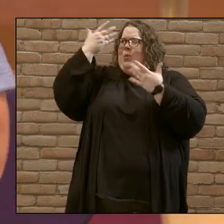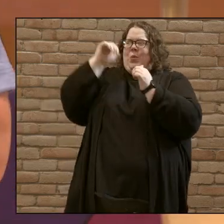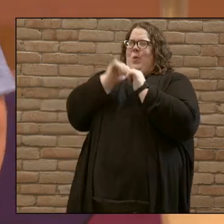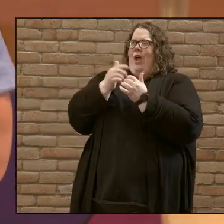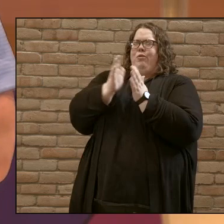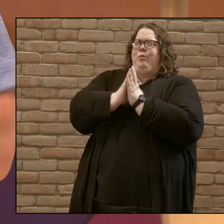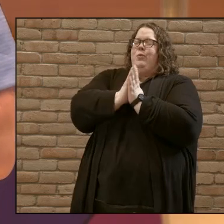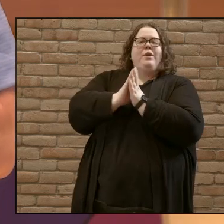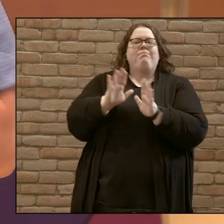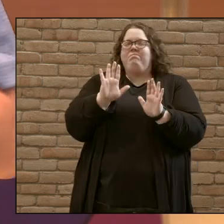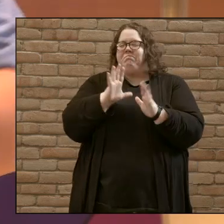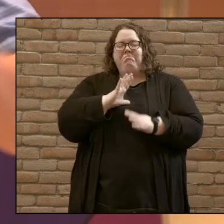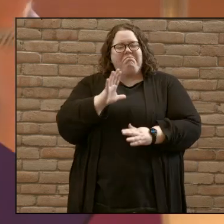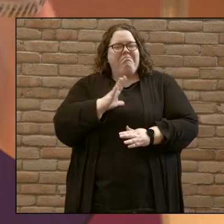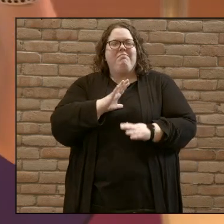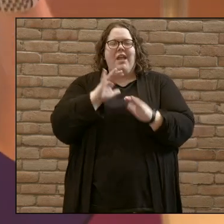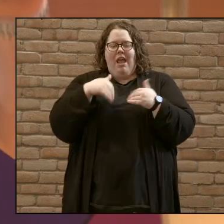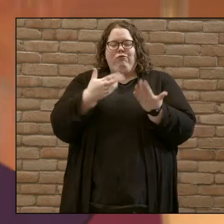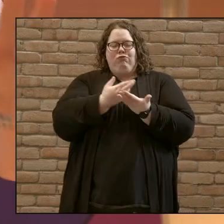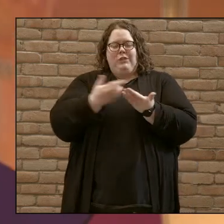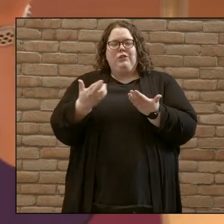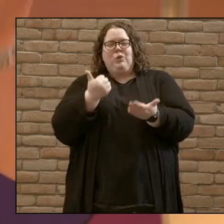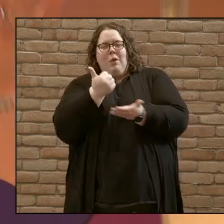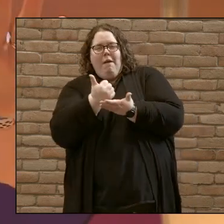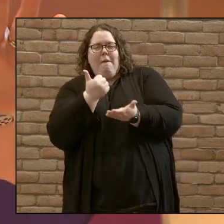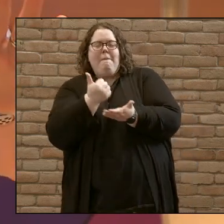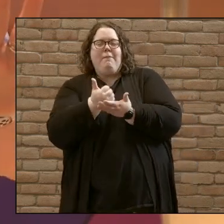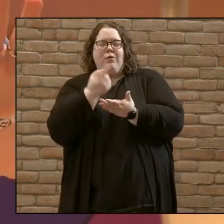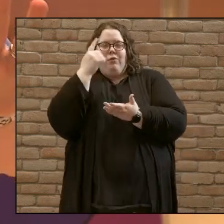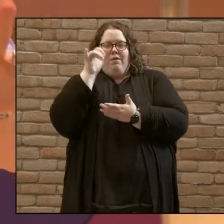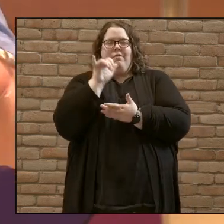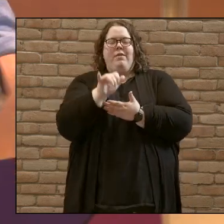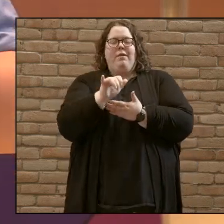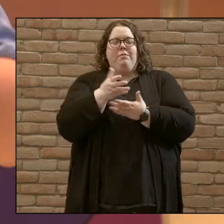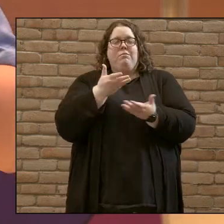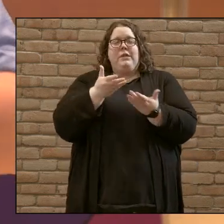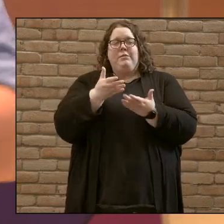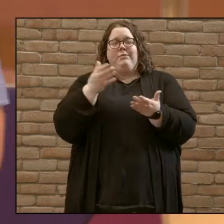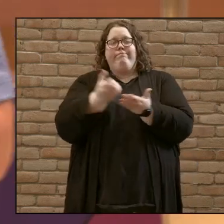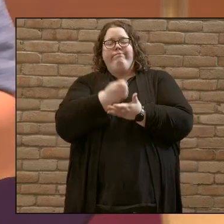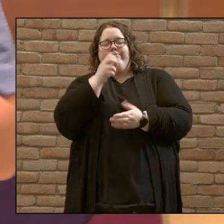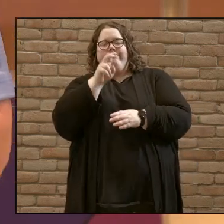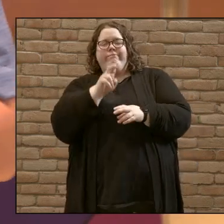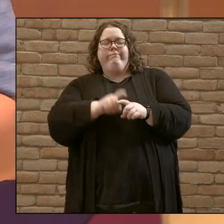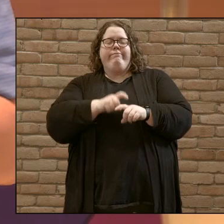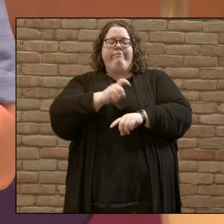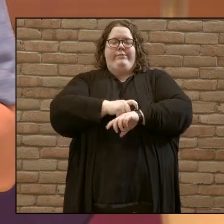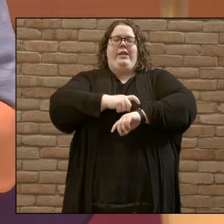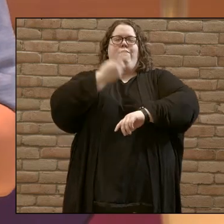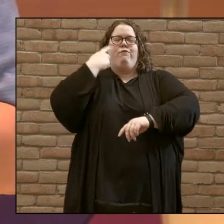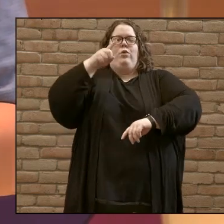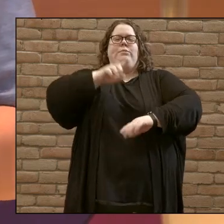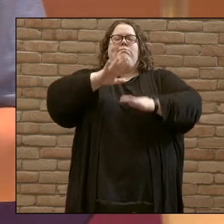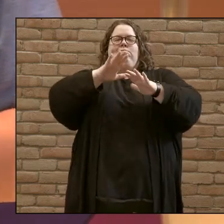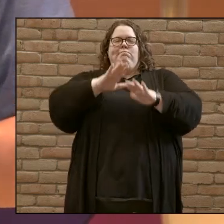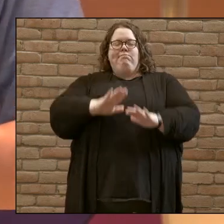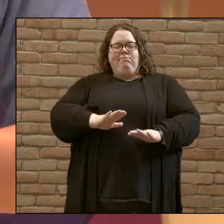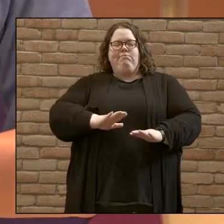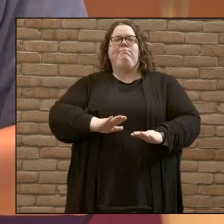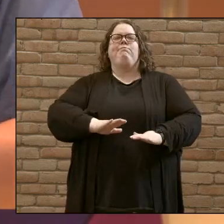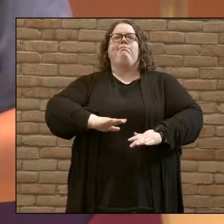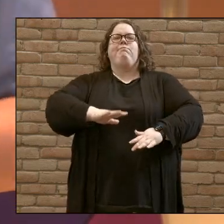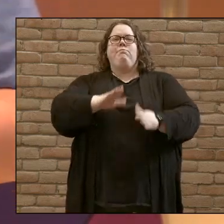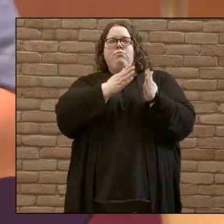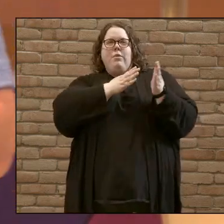in that journey. Maybe you just need a time to just sit back and prepare your hearts for a Good Friday